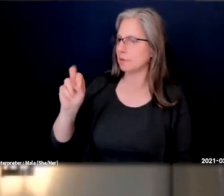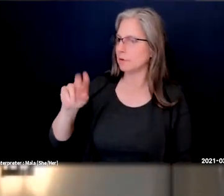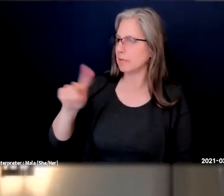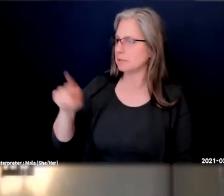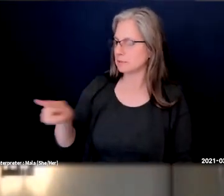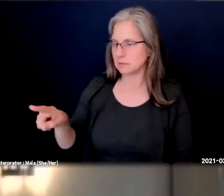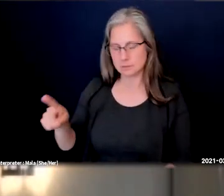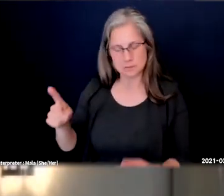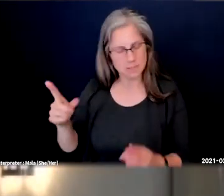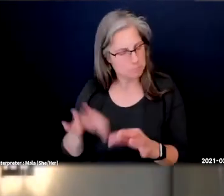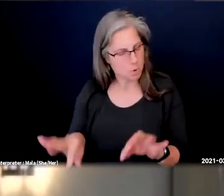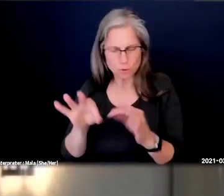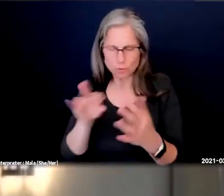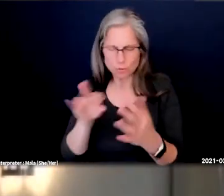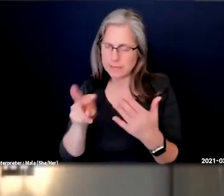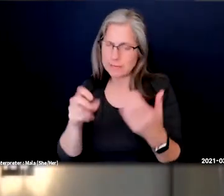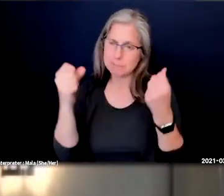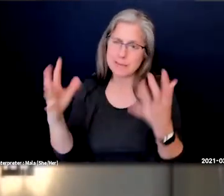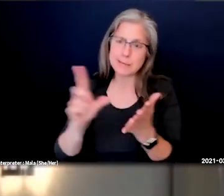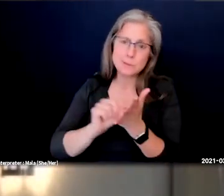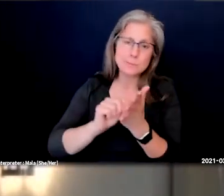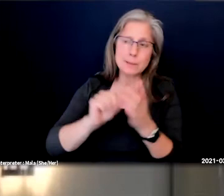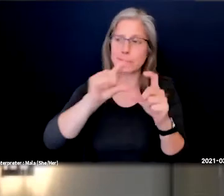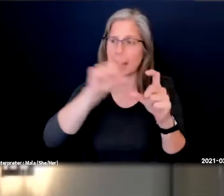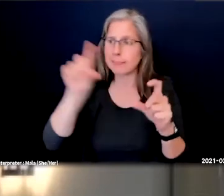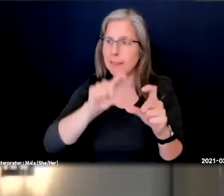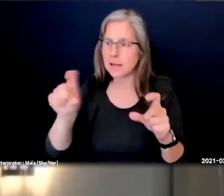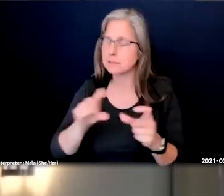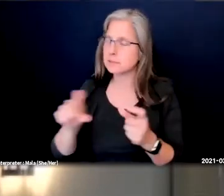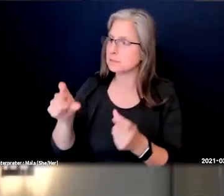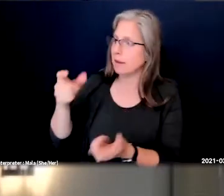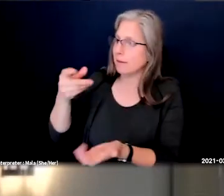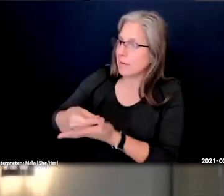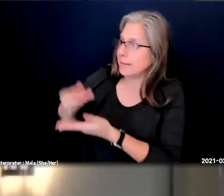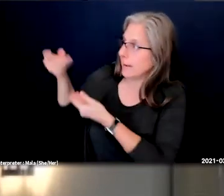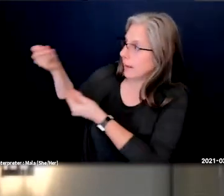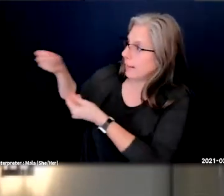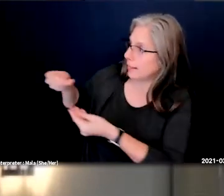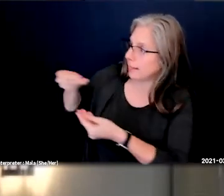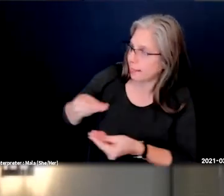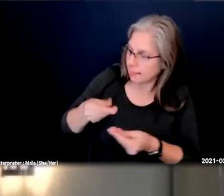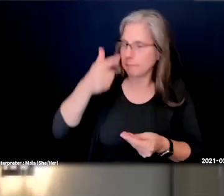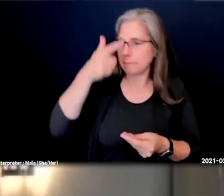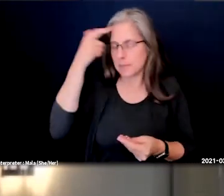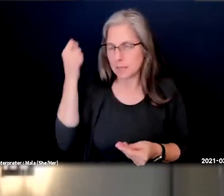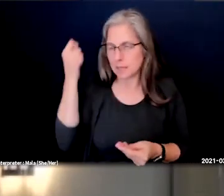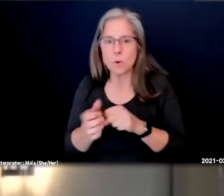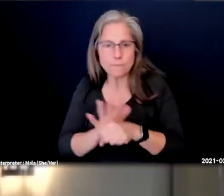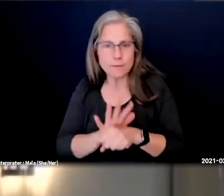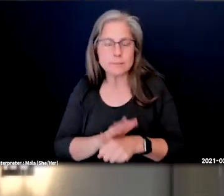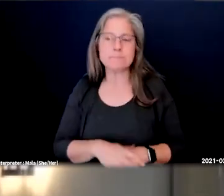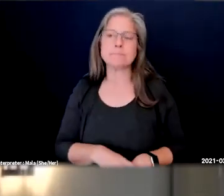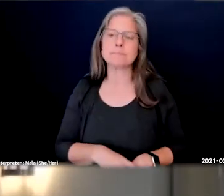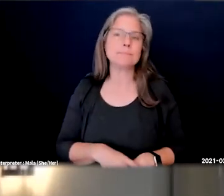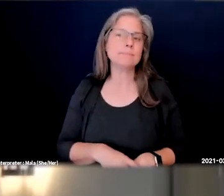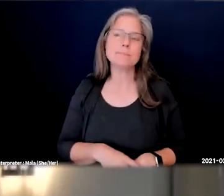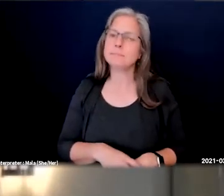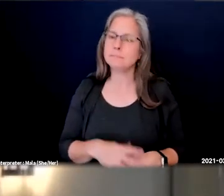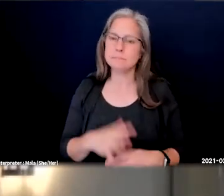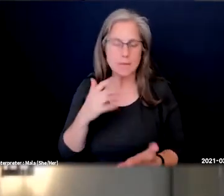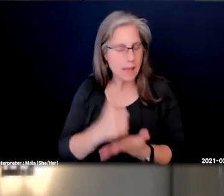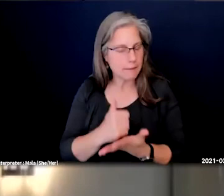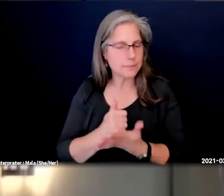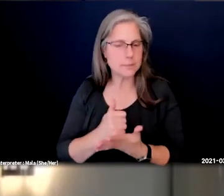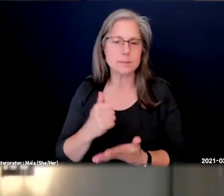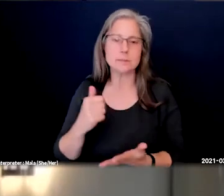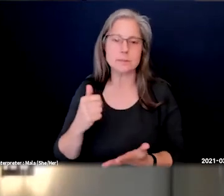many headlines about the funding that's coming down the pike given COVID, and this is helpful